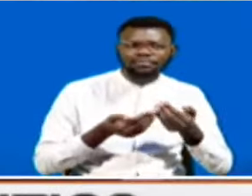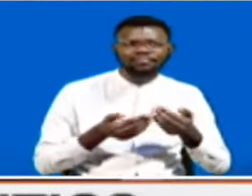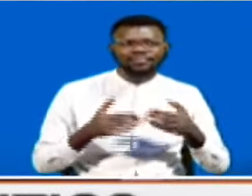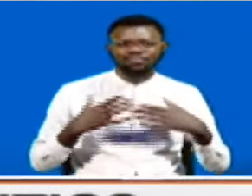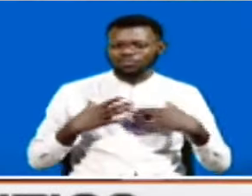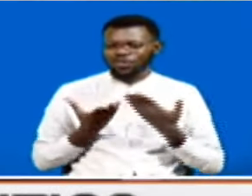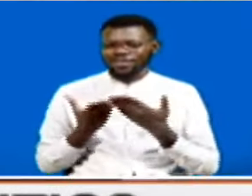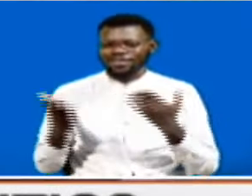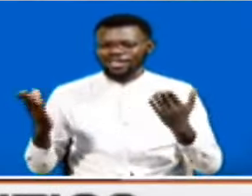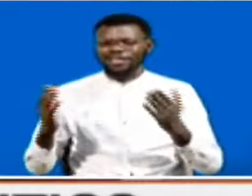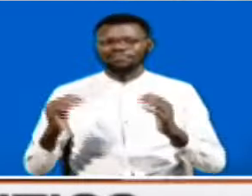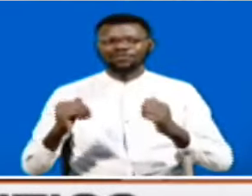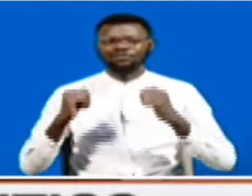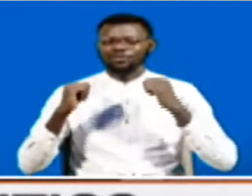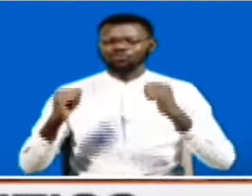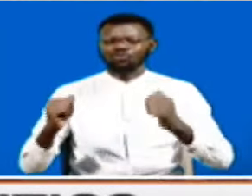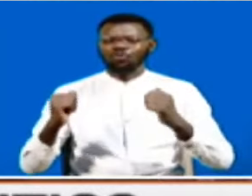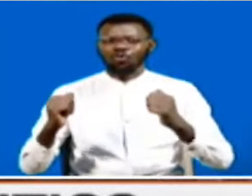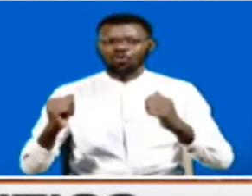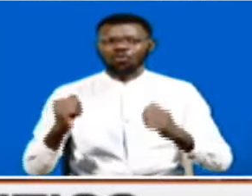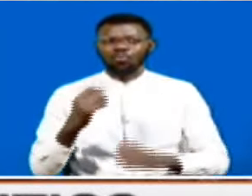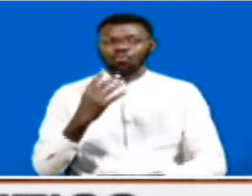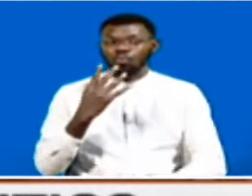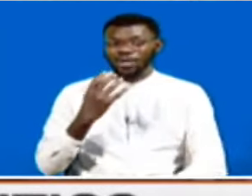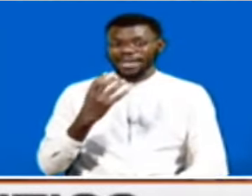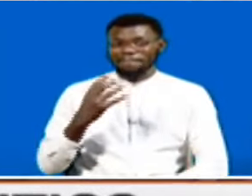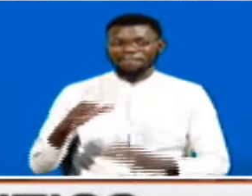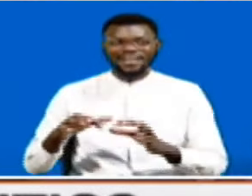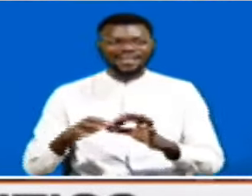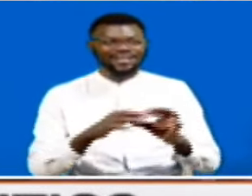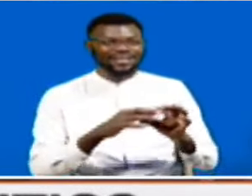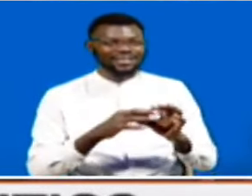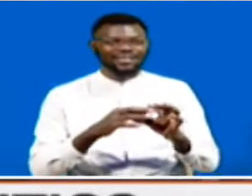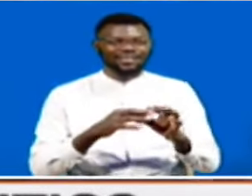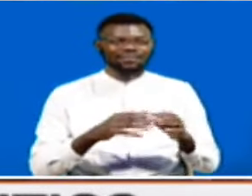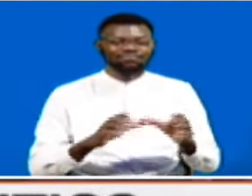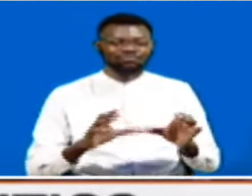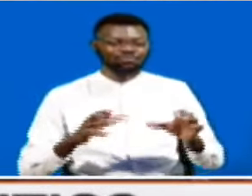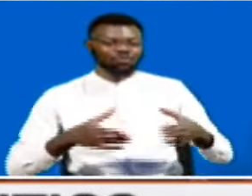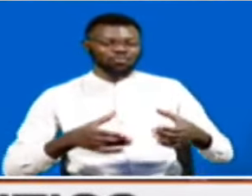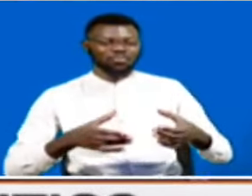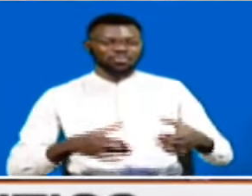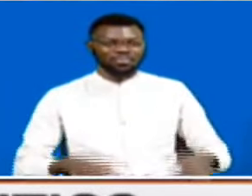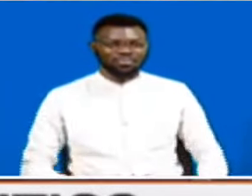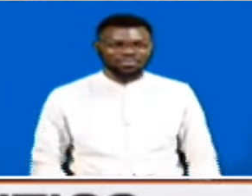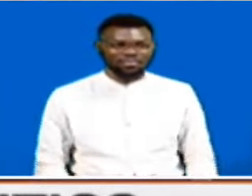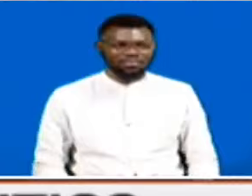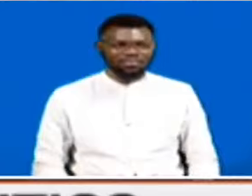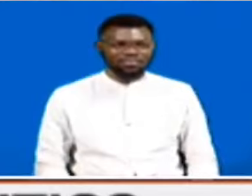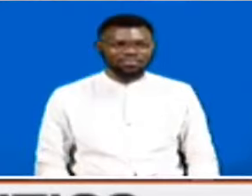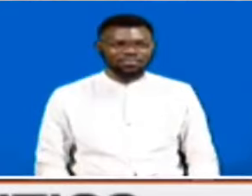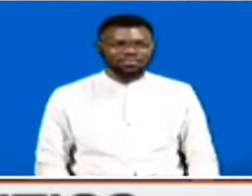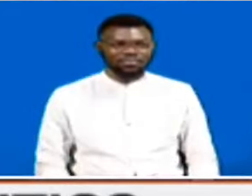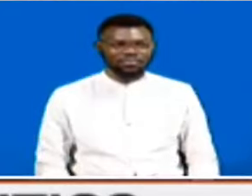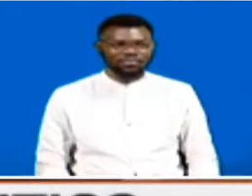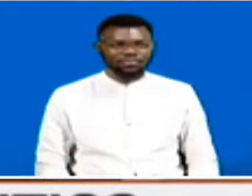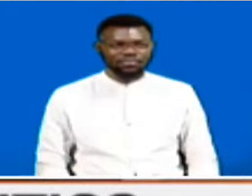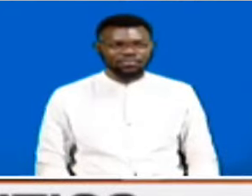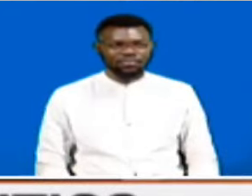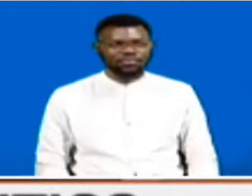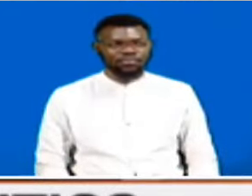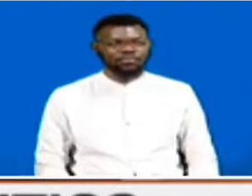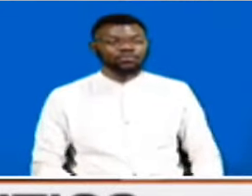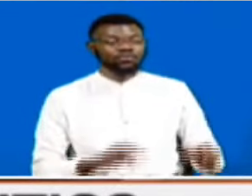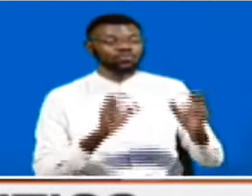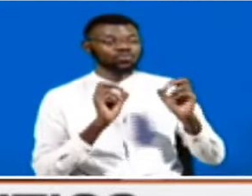still saying ODM? It's still ODM, still uh-huh. ASMEO. Okay. I would rather use ASMEO than use ODM. Okay. Yeah. Okay. So the